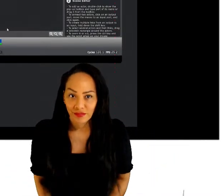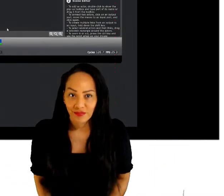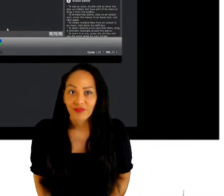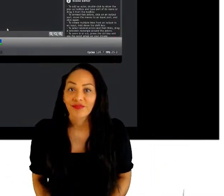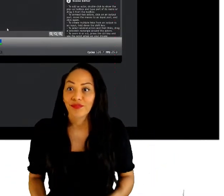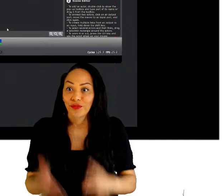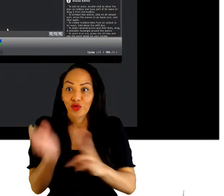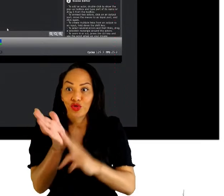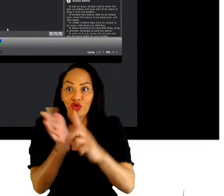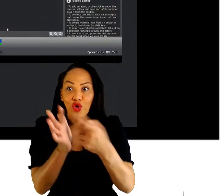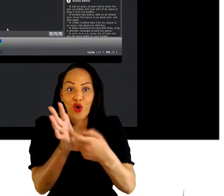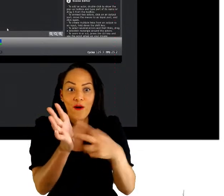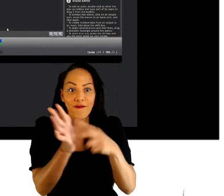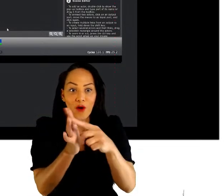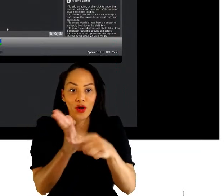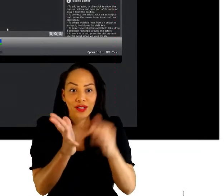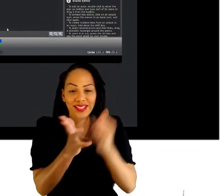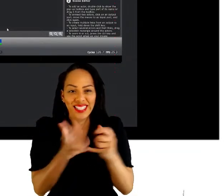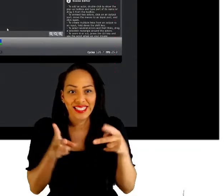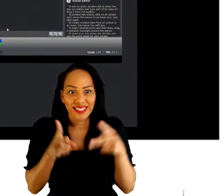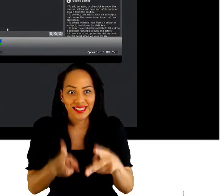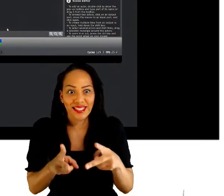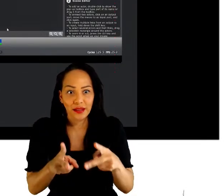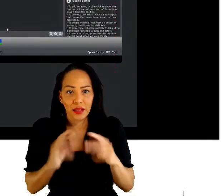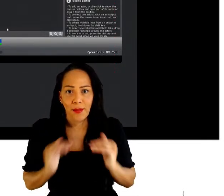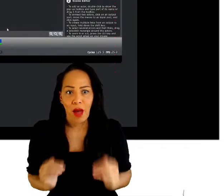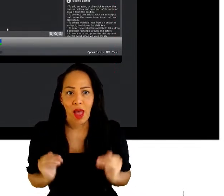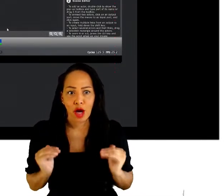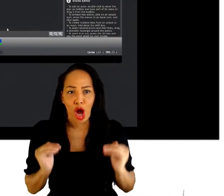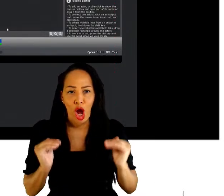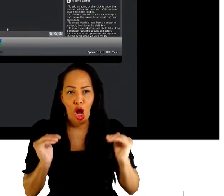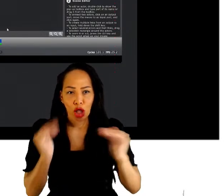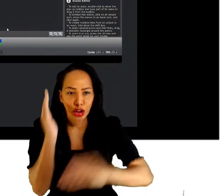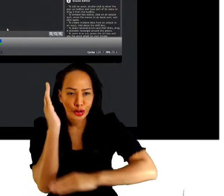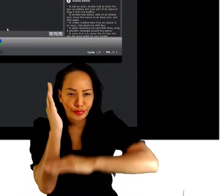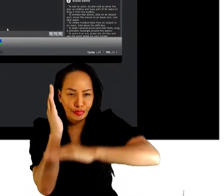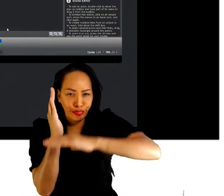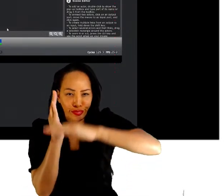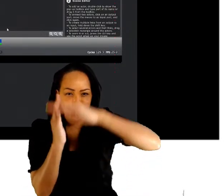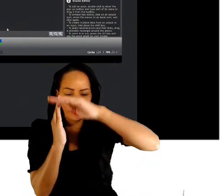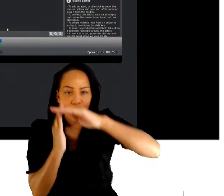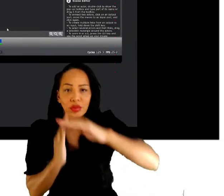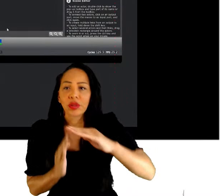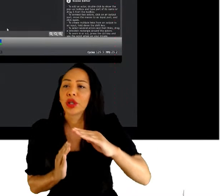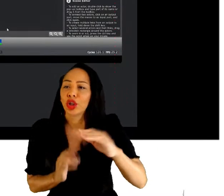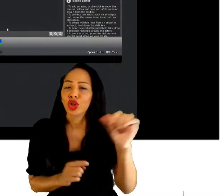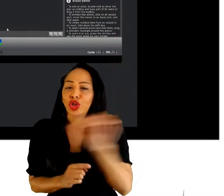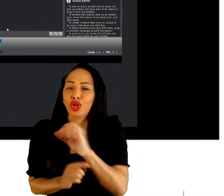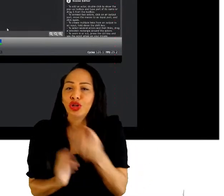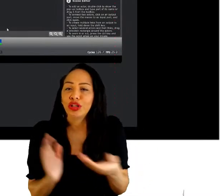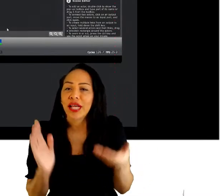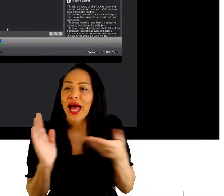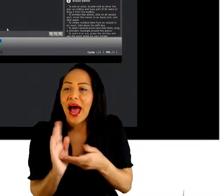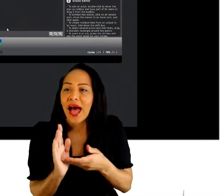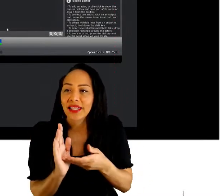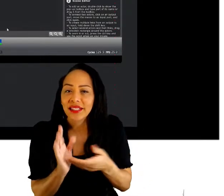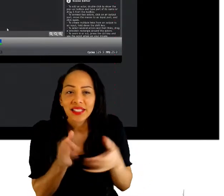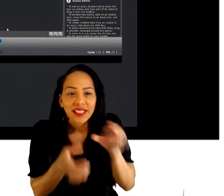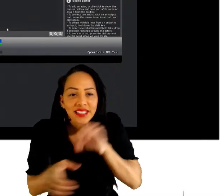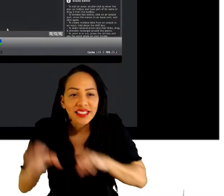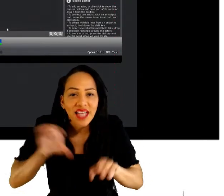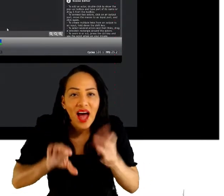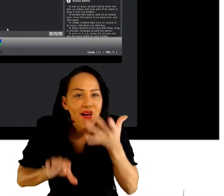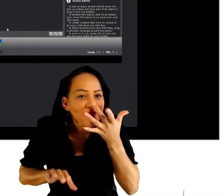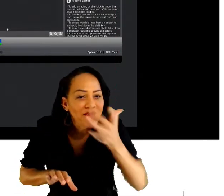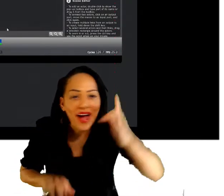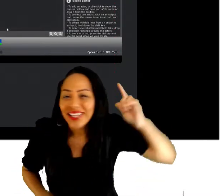enhanced. I think she should also have sci-fi sound effects, maybe. Ah, sci-fi sound effects. I've probably